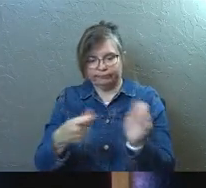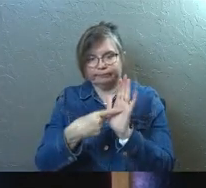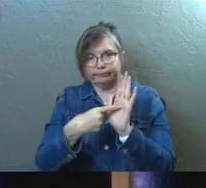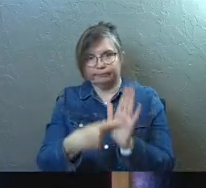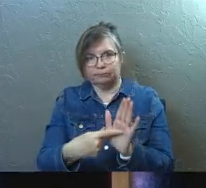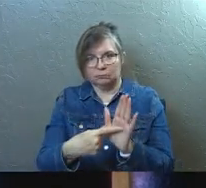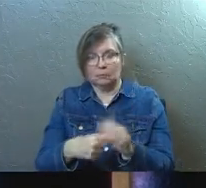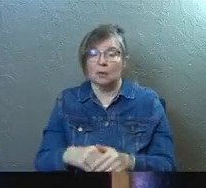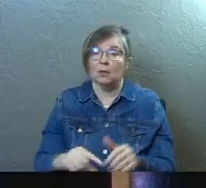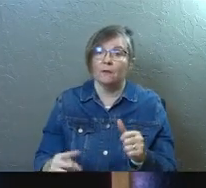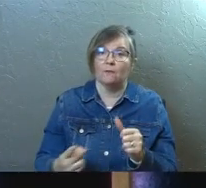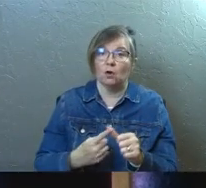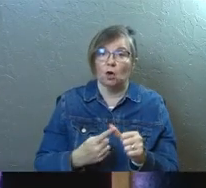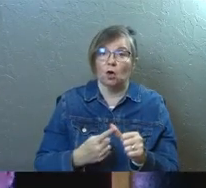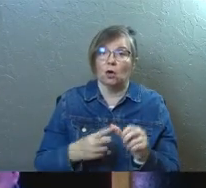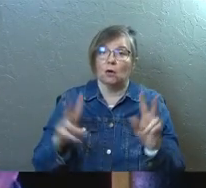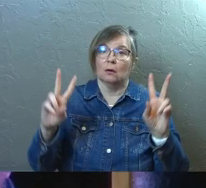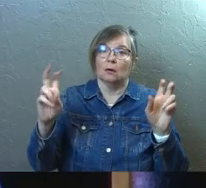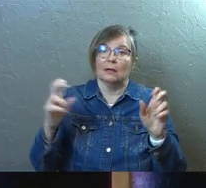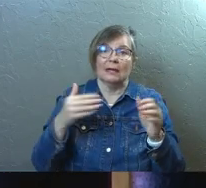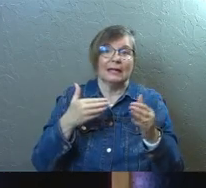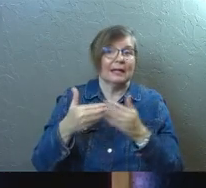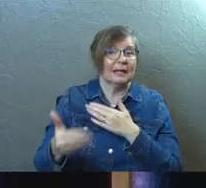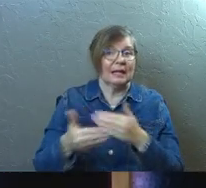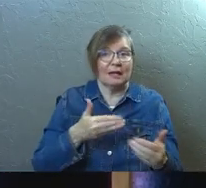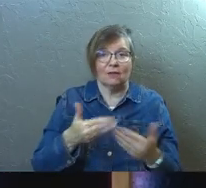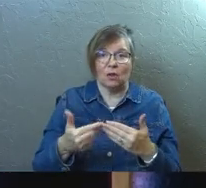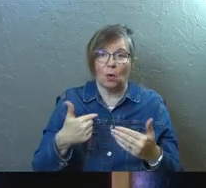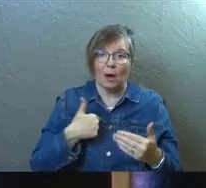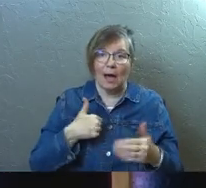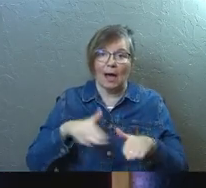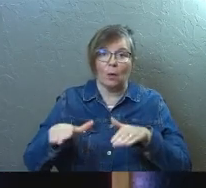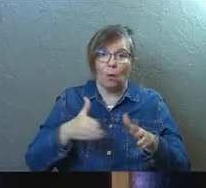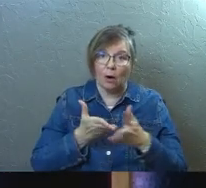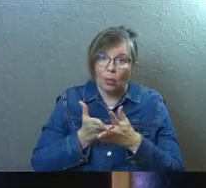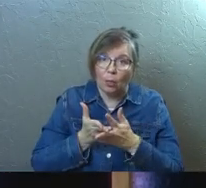the very first one, even though I walk through.